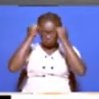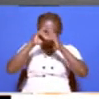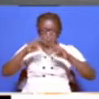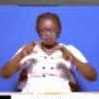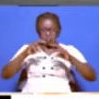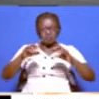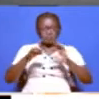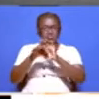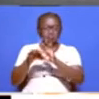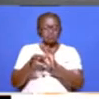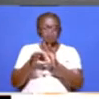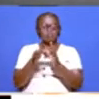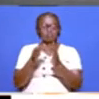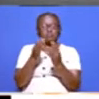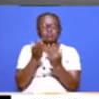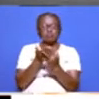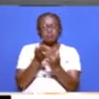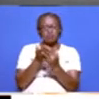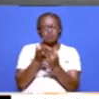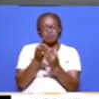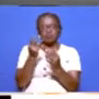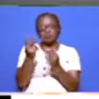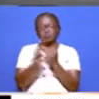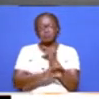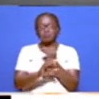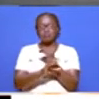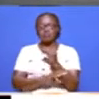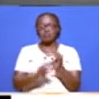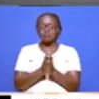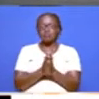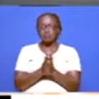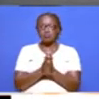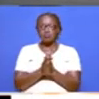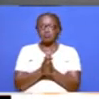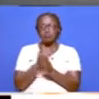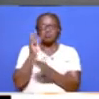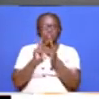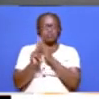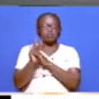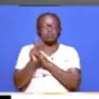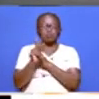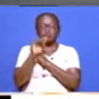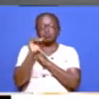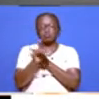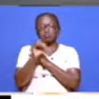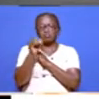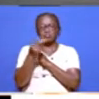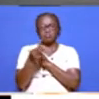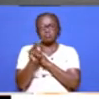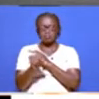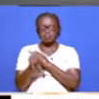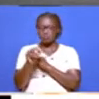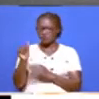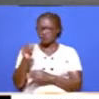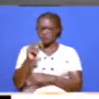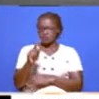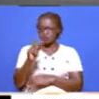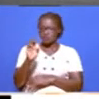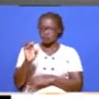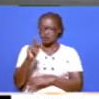cooperation between the two institutions. Professor John Akec, the Vice-Chancellor, and